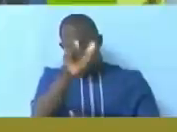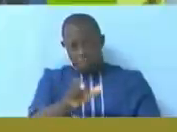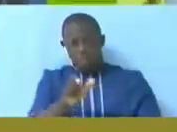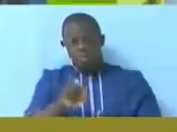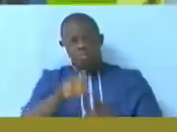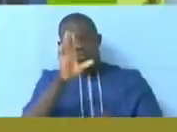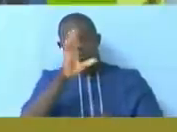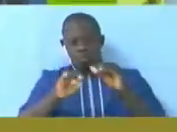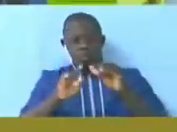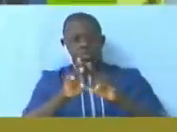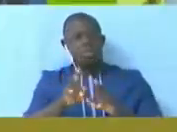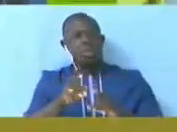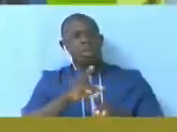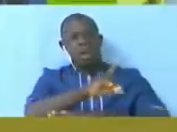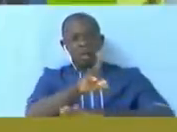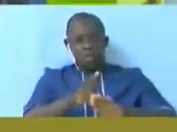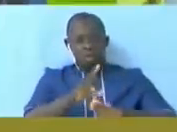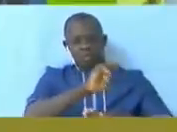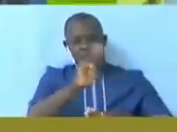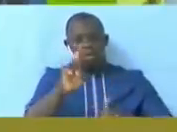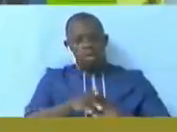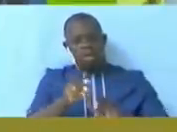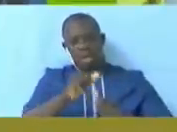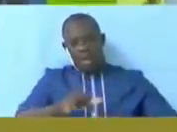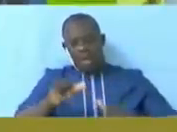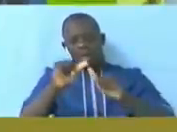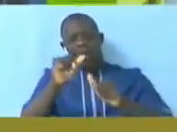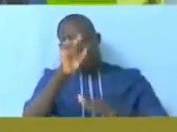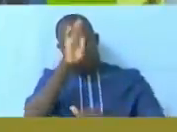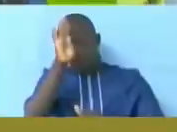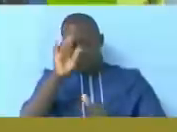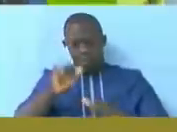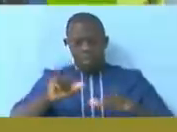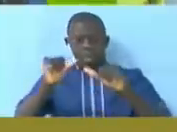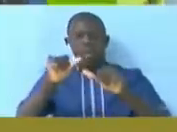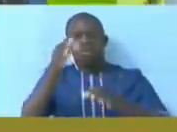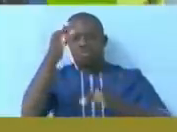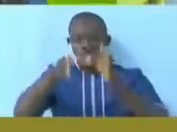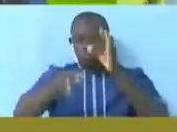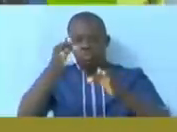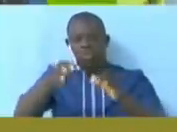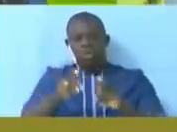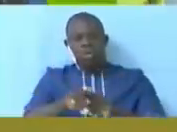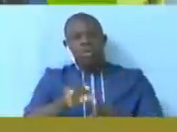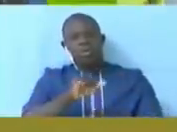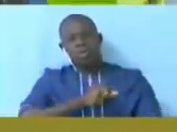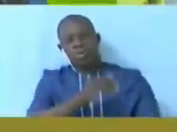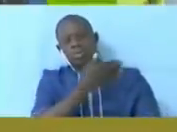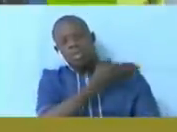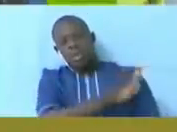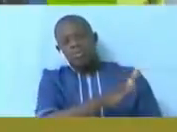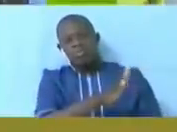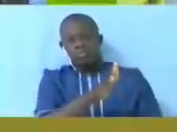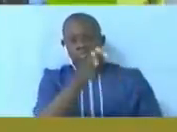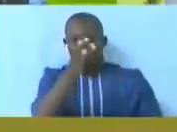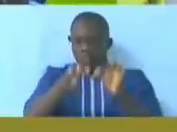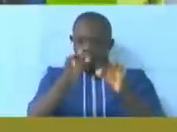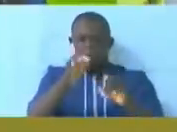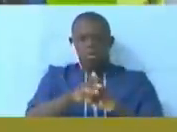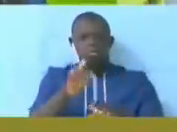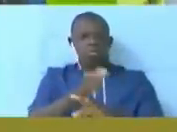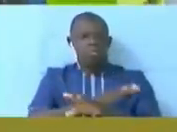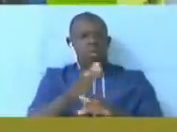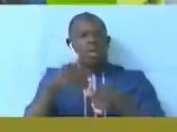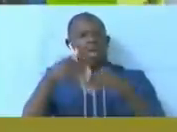mokono kenele abe dingira to me alon ko amandra Brikama la tiki bunda dingira ko. So he struck out the matter. Anata na case nyimbay. He was